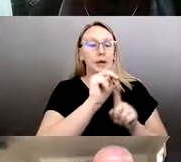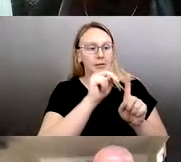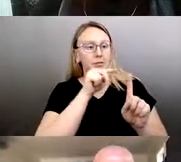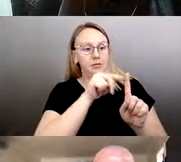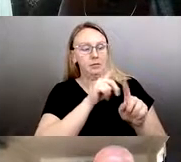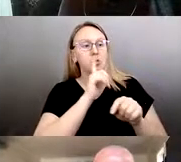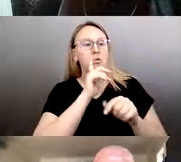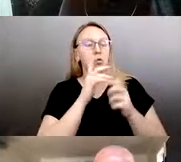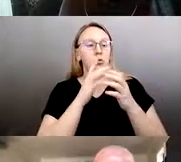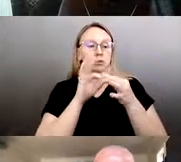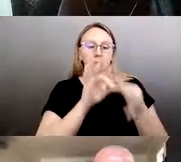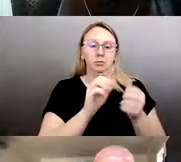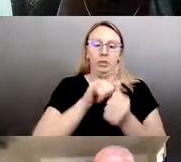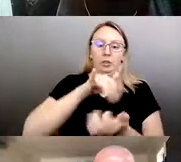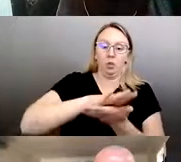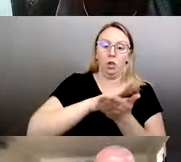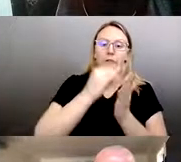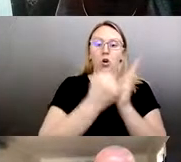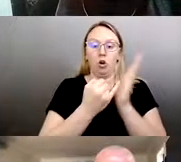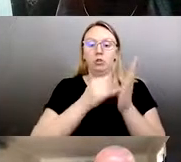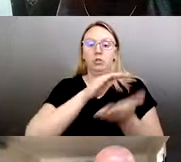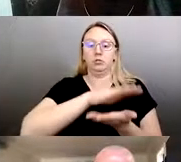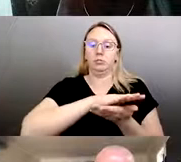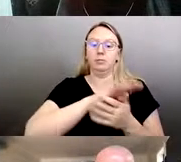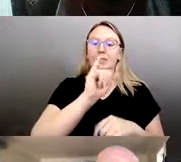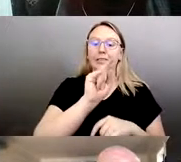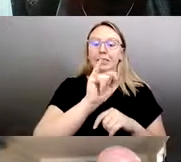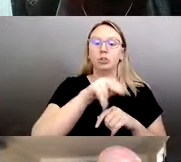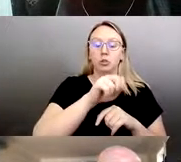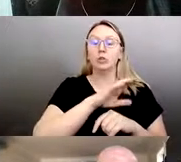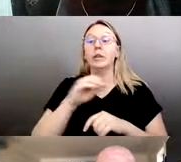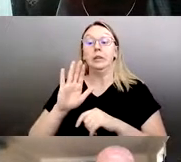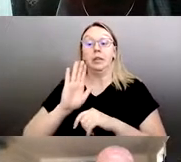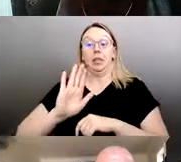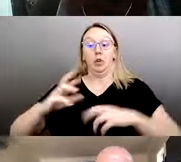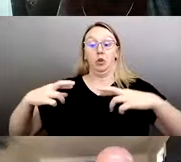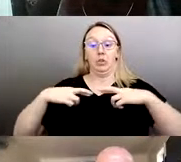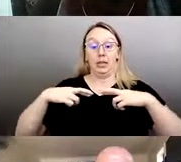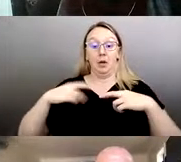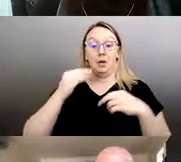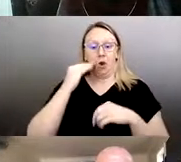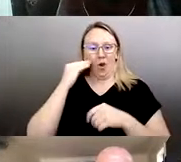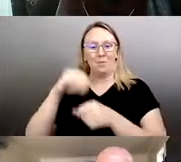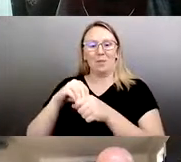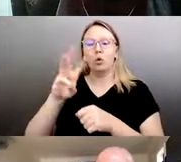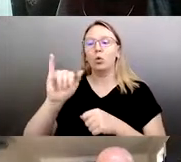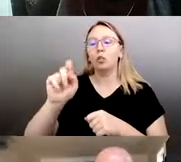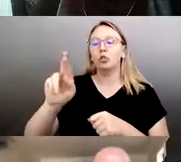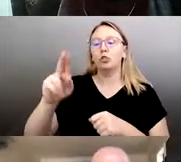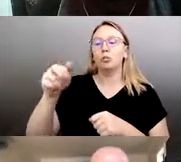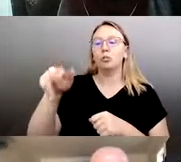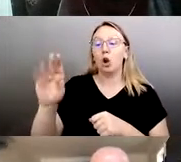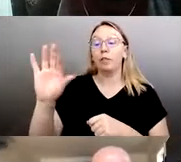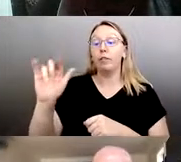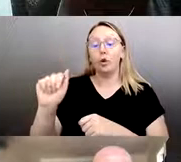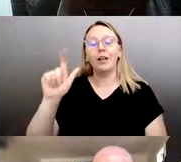School of the Arts Institute, and whose retirement home in Winter Park, Florida, is now a public site. Elsewhere, you can see